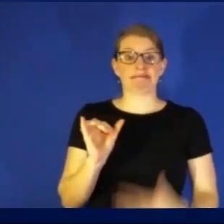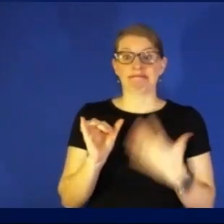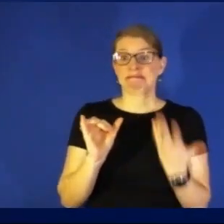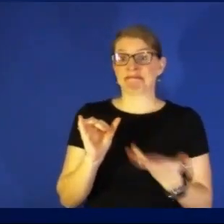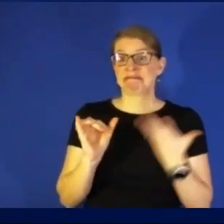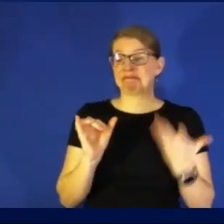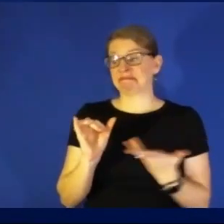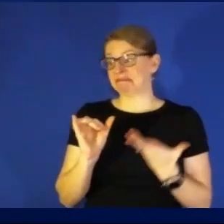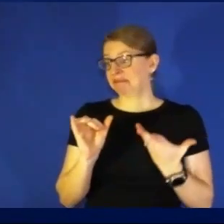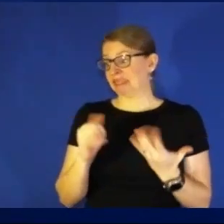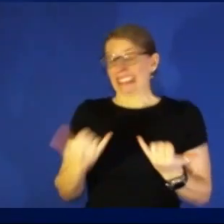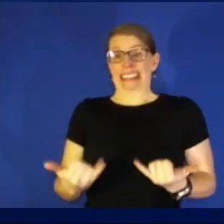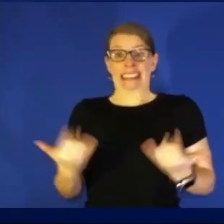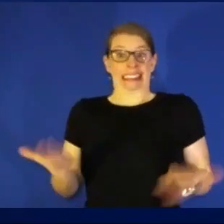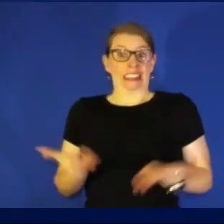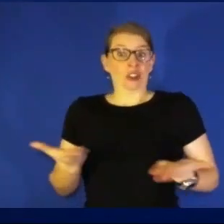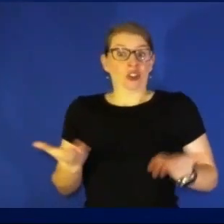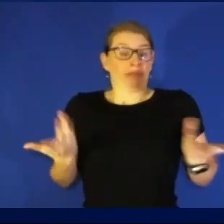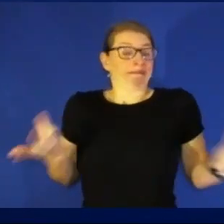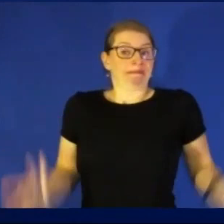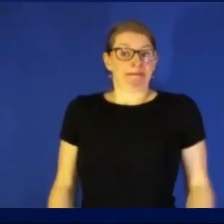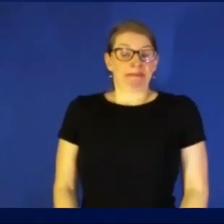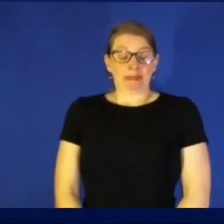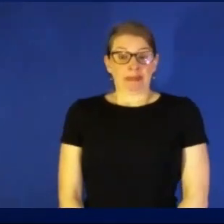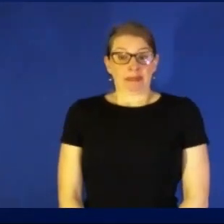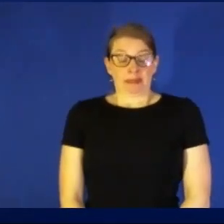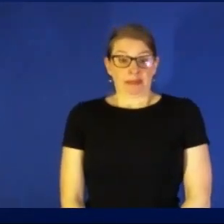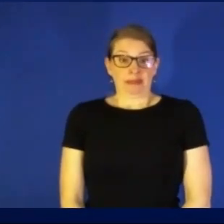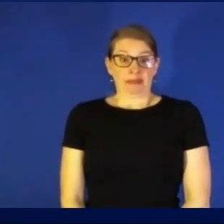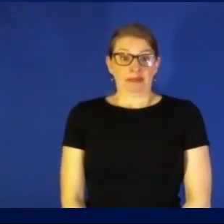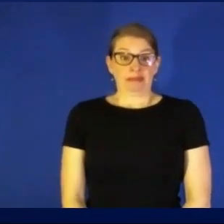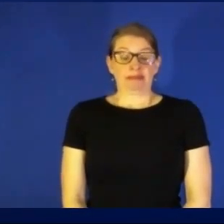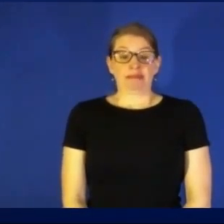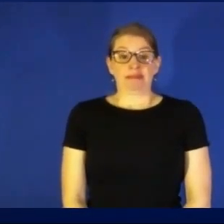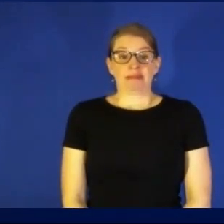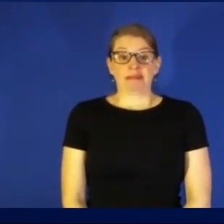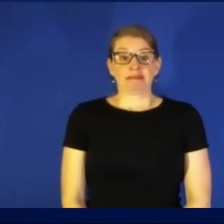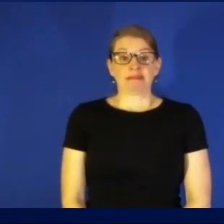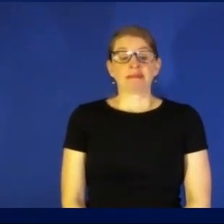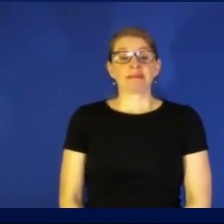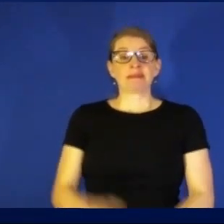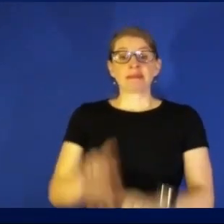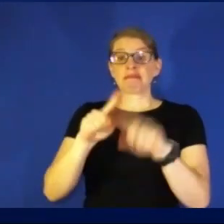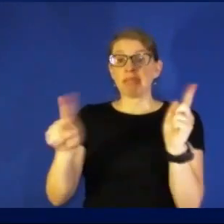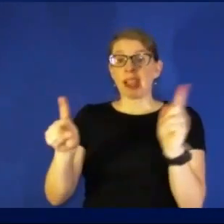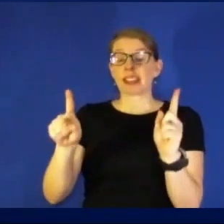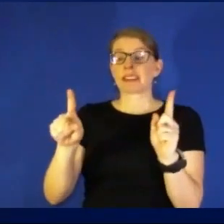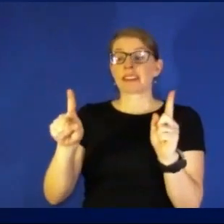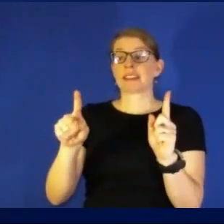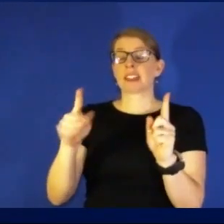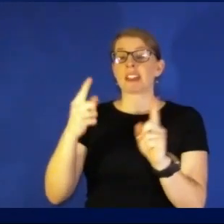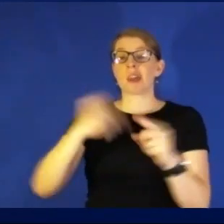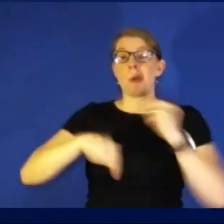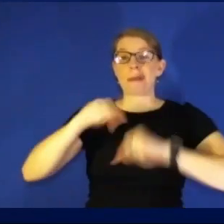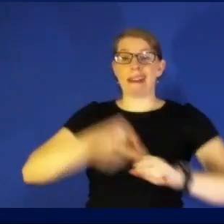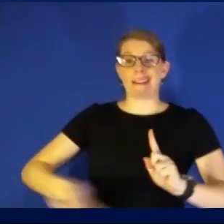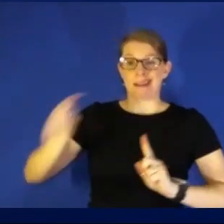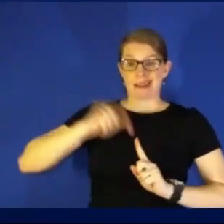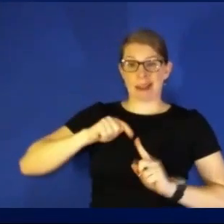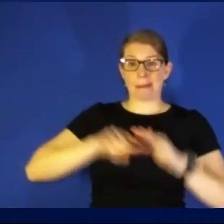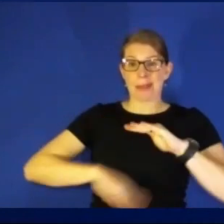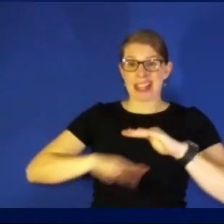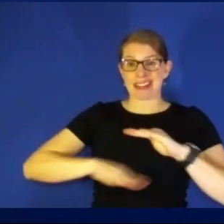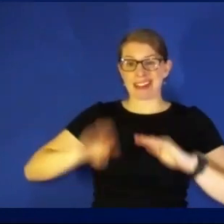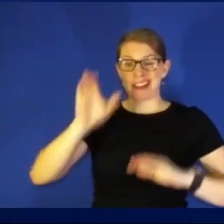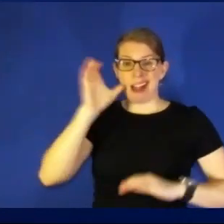present right now, but to go back to the basic concepts of making sure that we